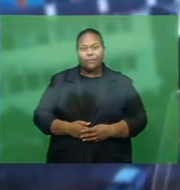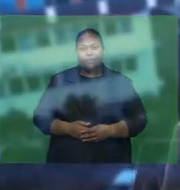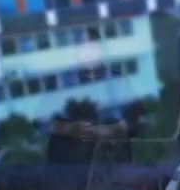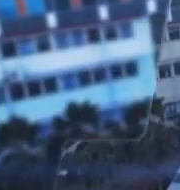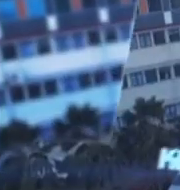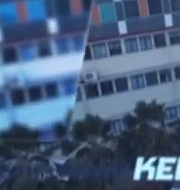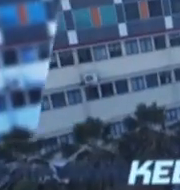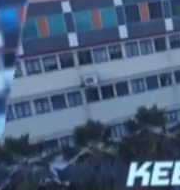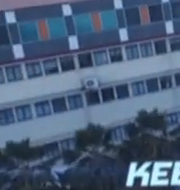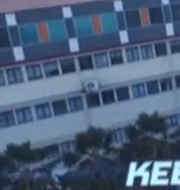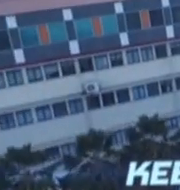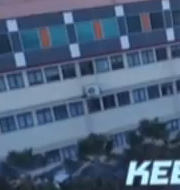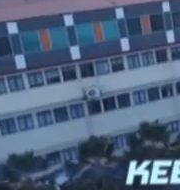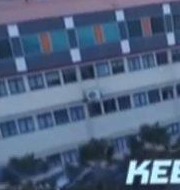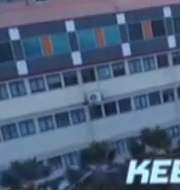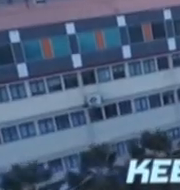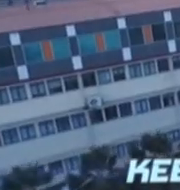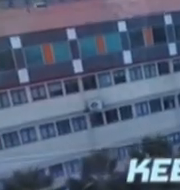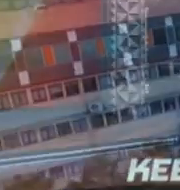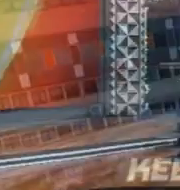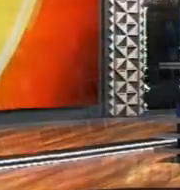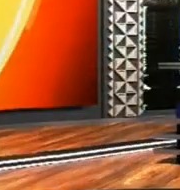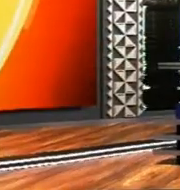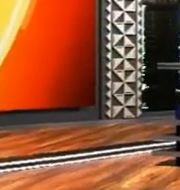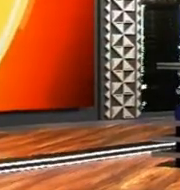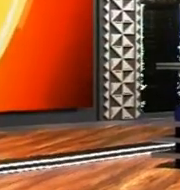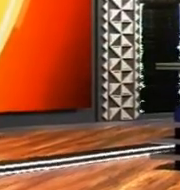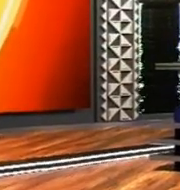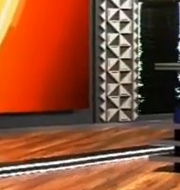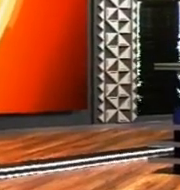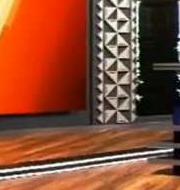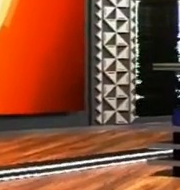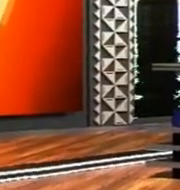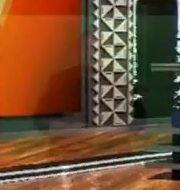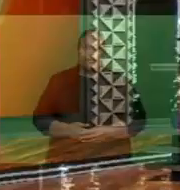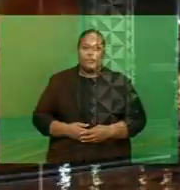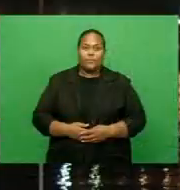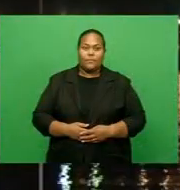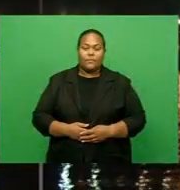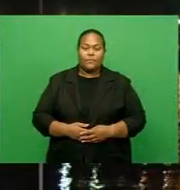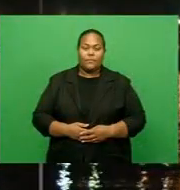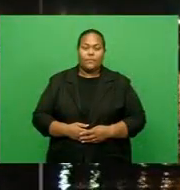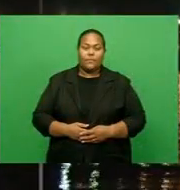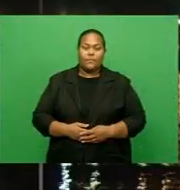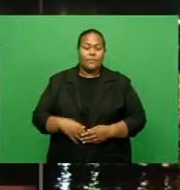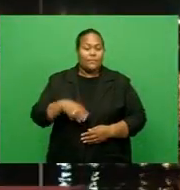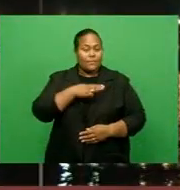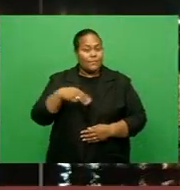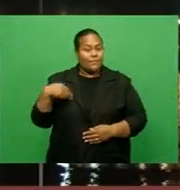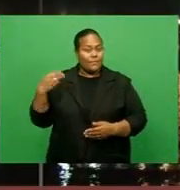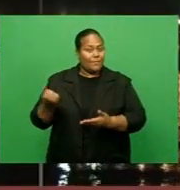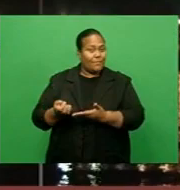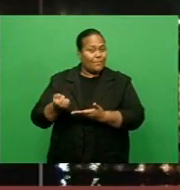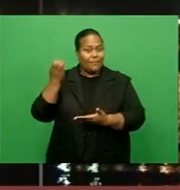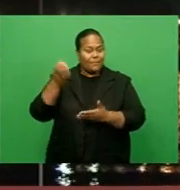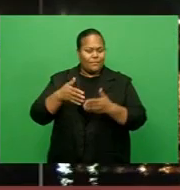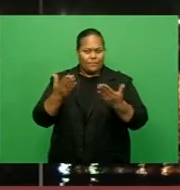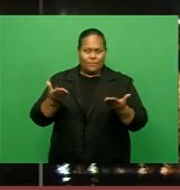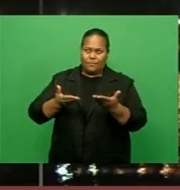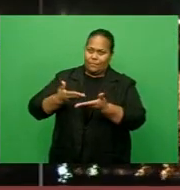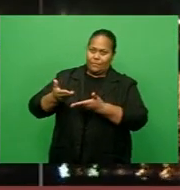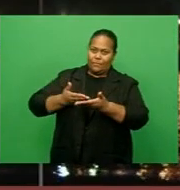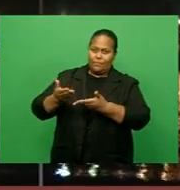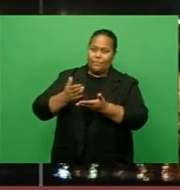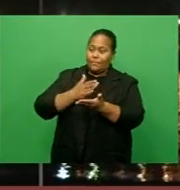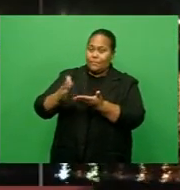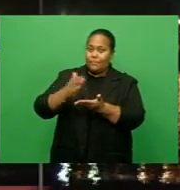From the studios of FBC Suva, Jackie Spade. The Ministry of Economy is now in talks with the